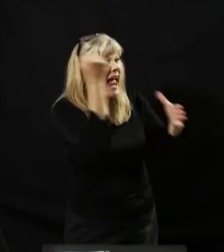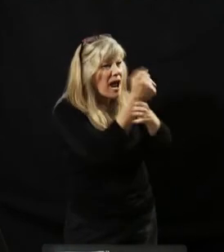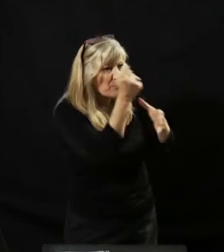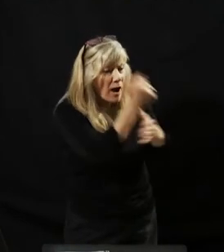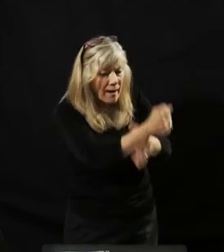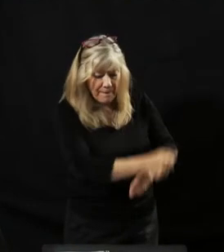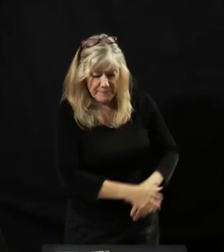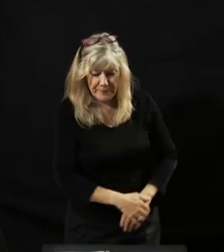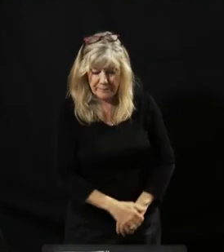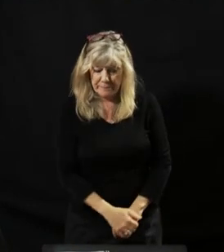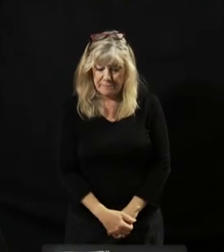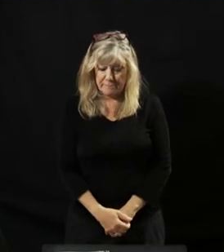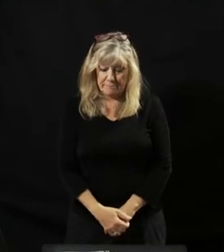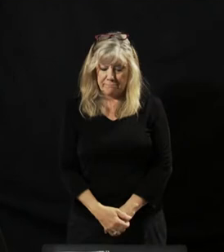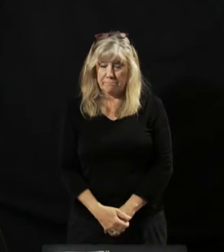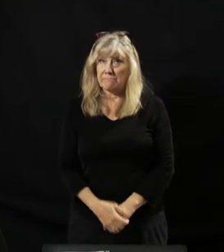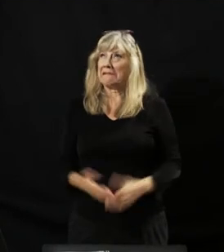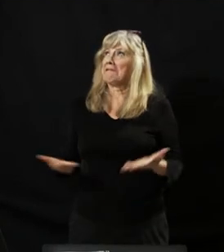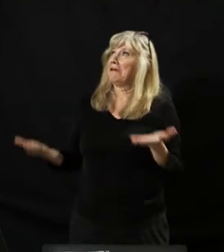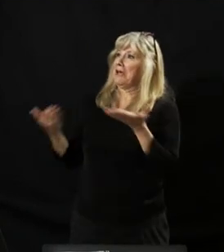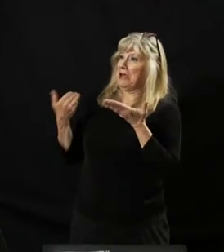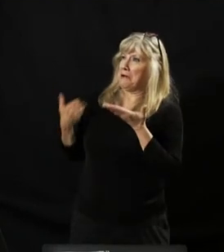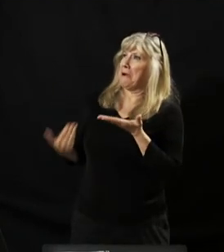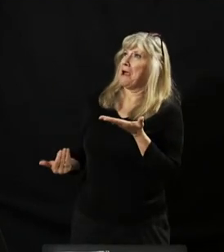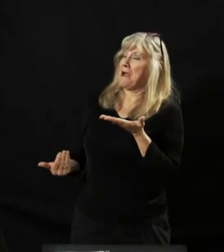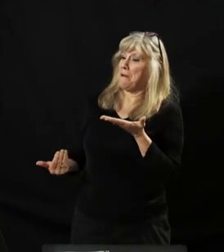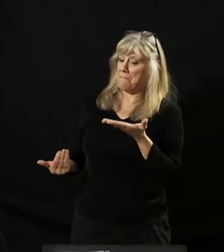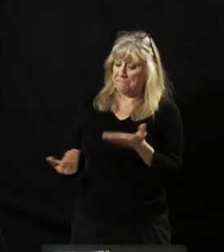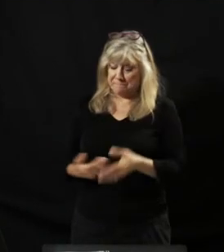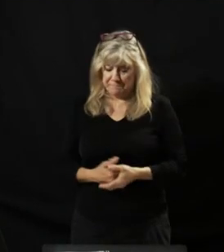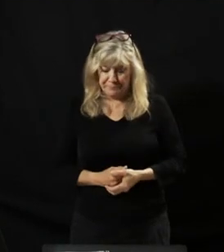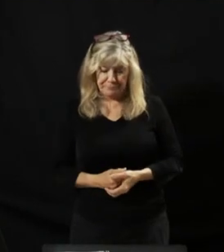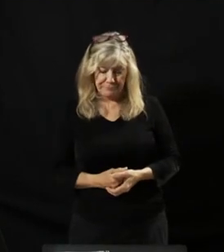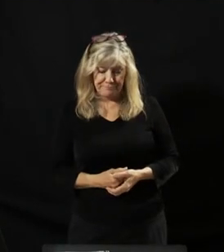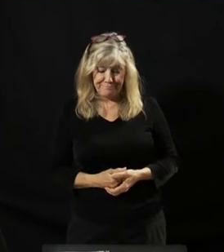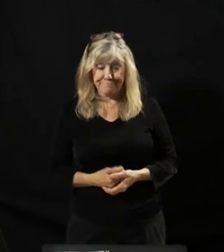"Abraham." "Here I am," he replied.